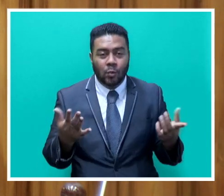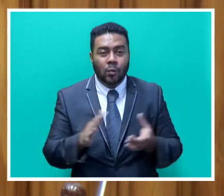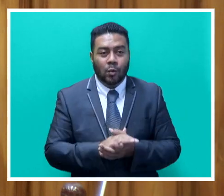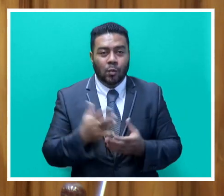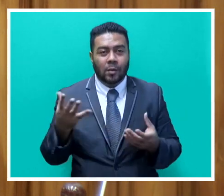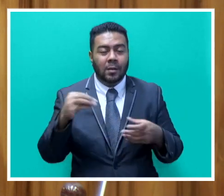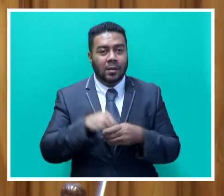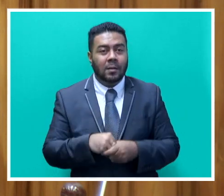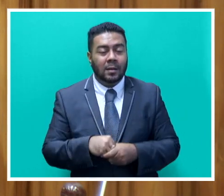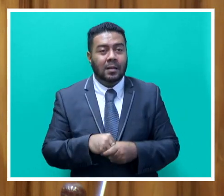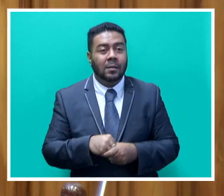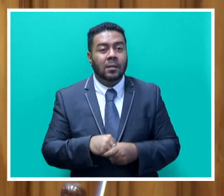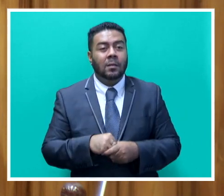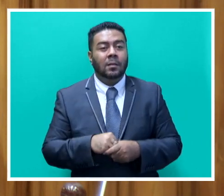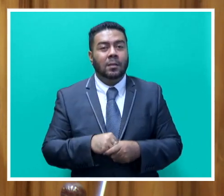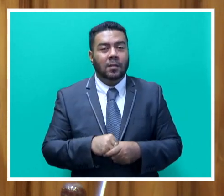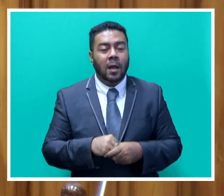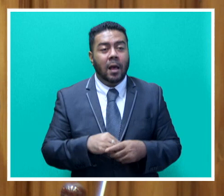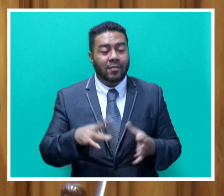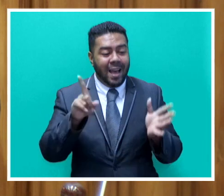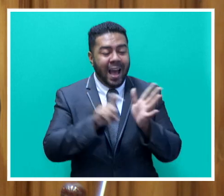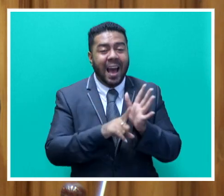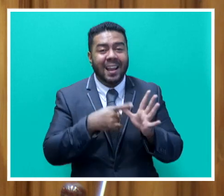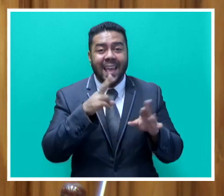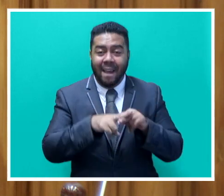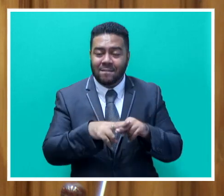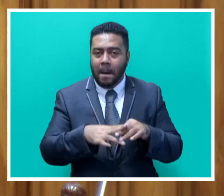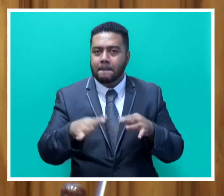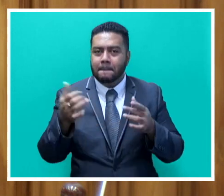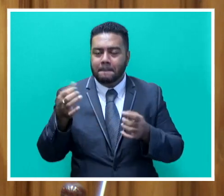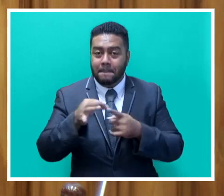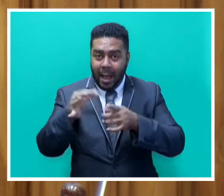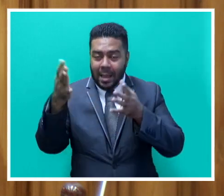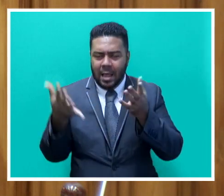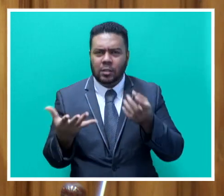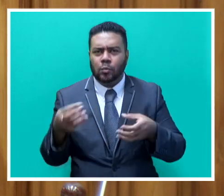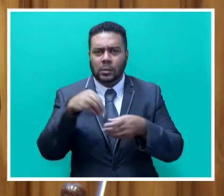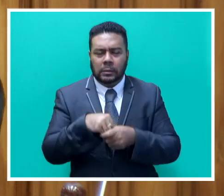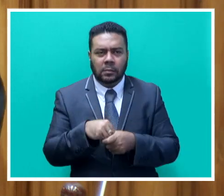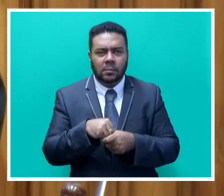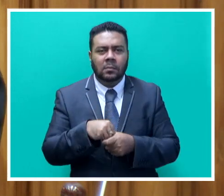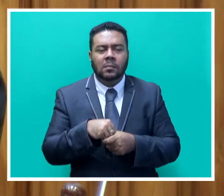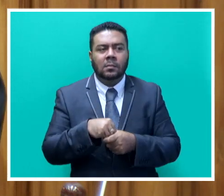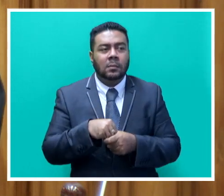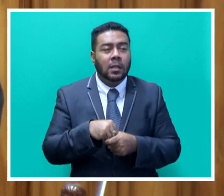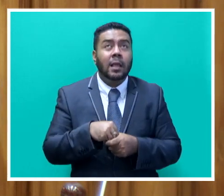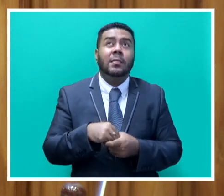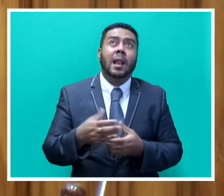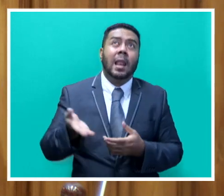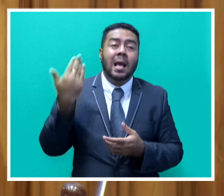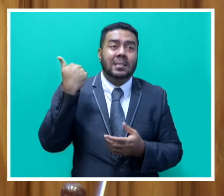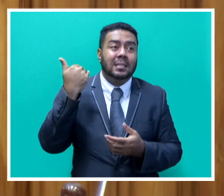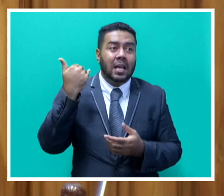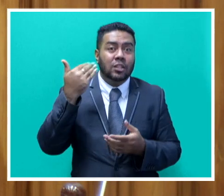to the British Parliament and referring to the RAF pilots and crew as they defended England from the invasion of Nazi Germany. These